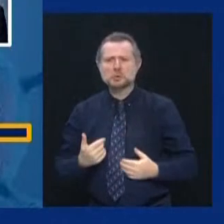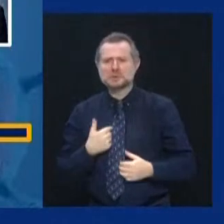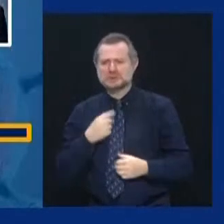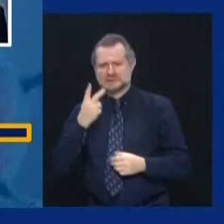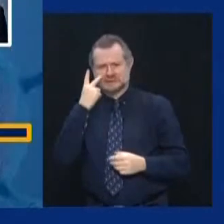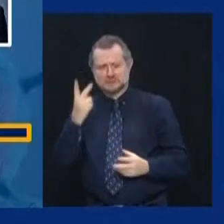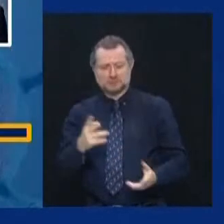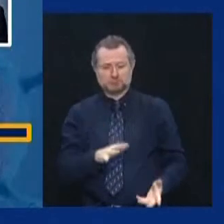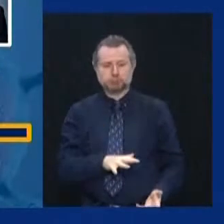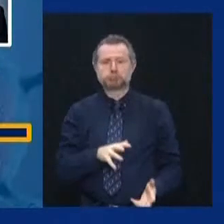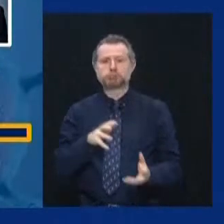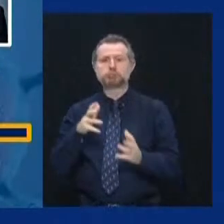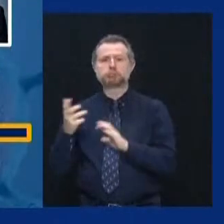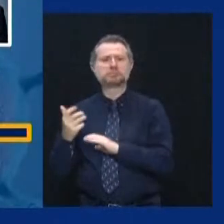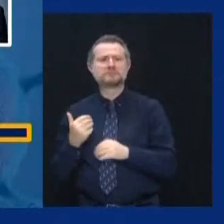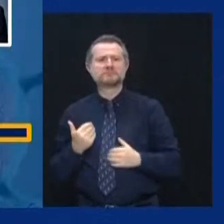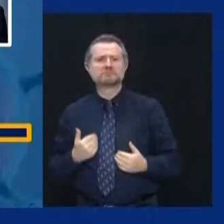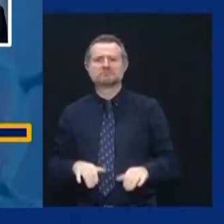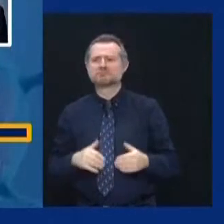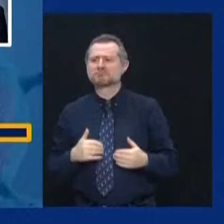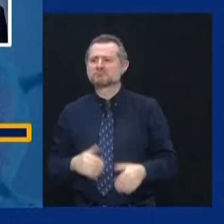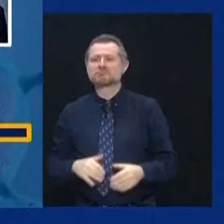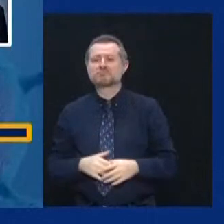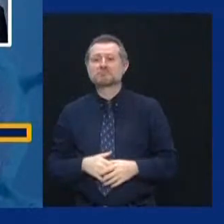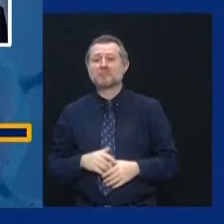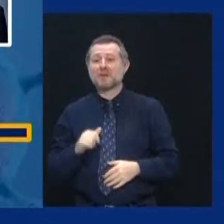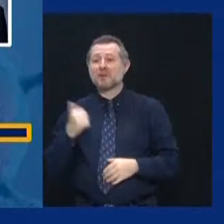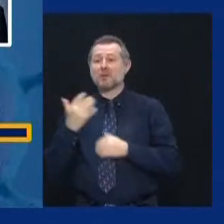society. You saw this nation look like a joke